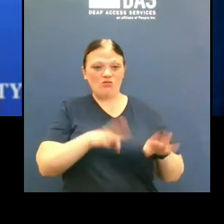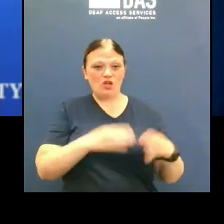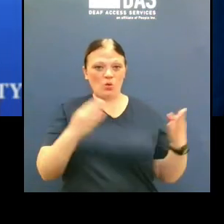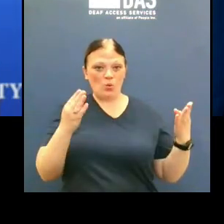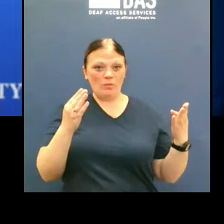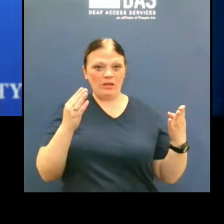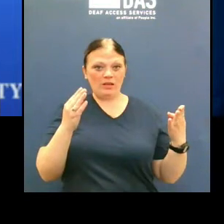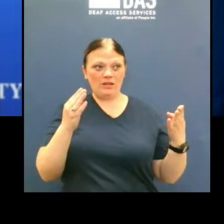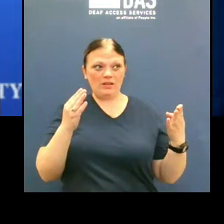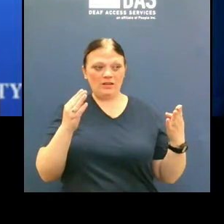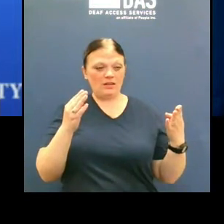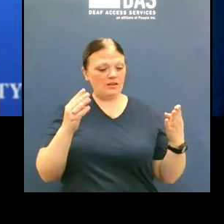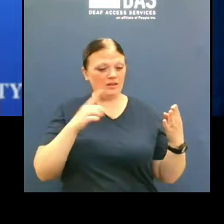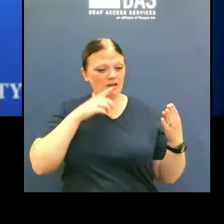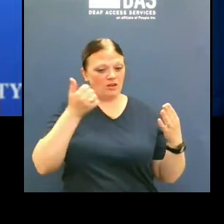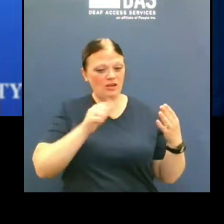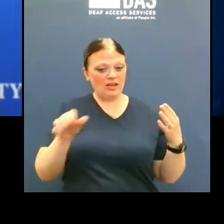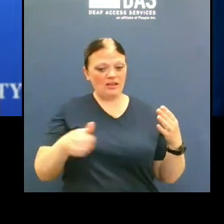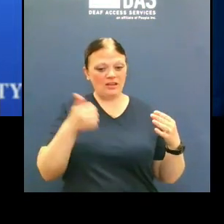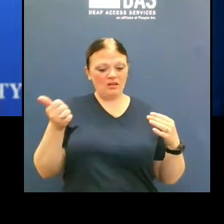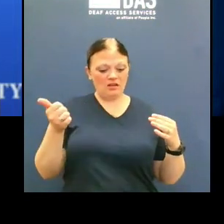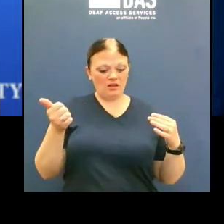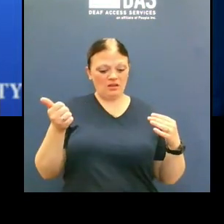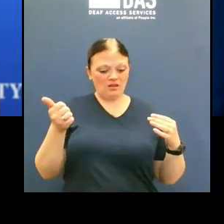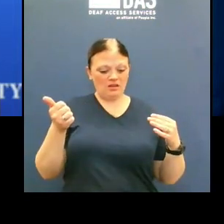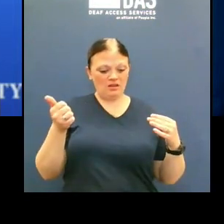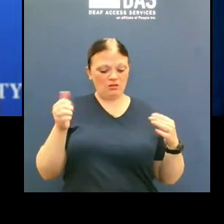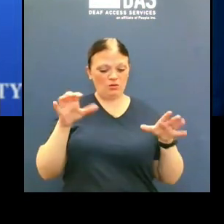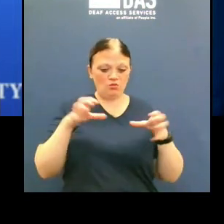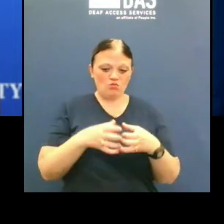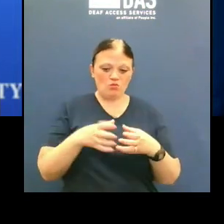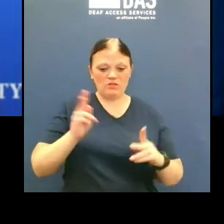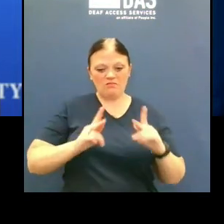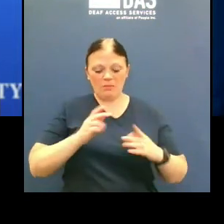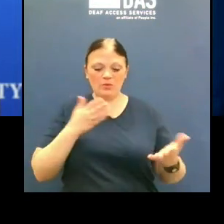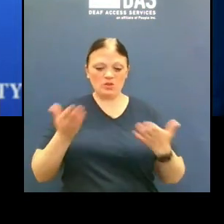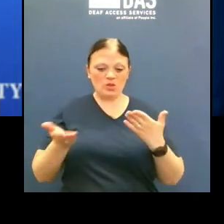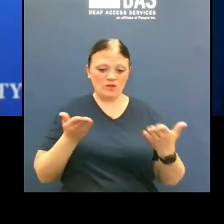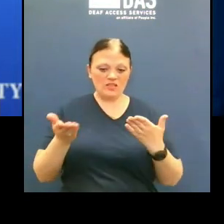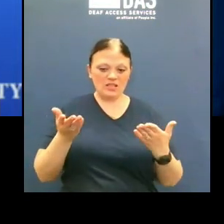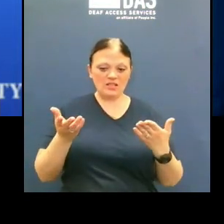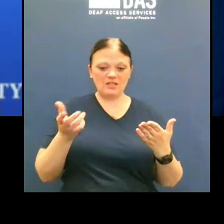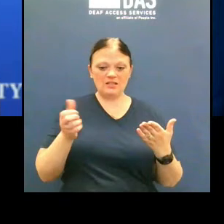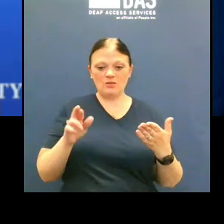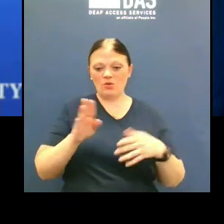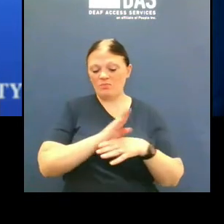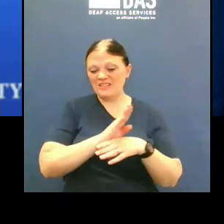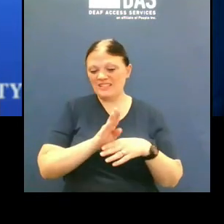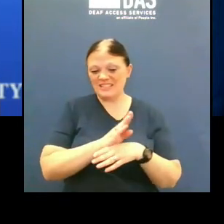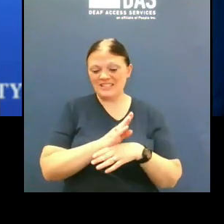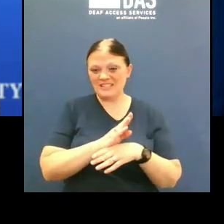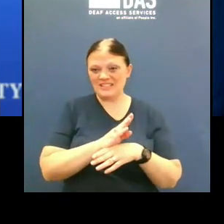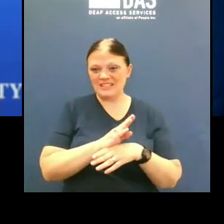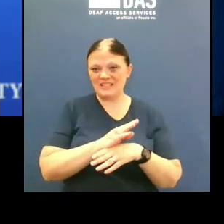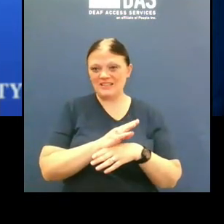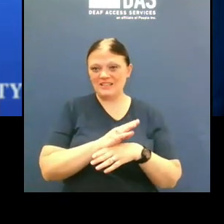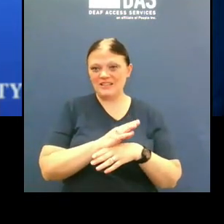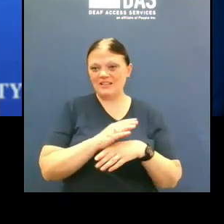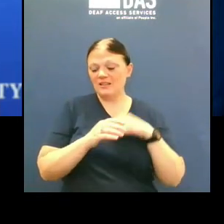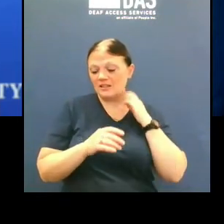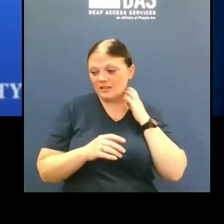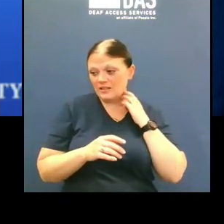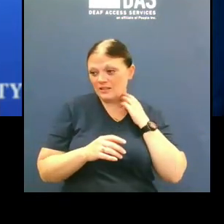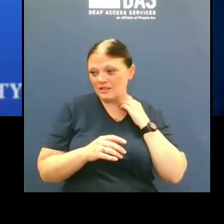Are there any other groups of people, or services, or businesses that